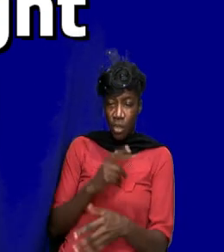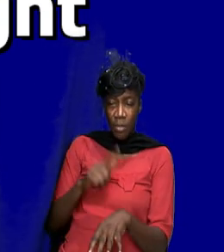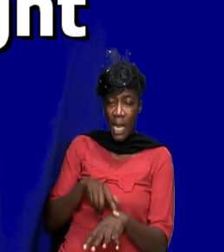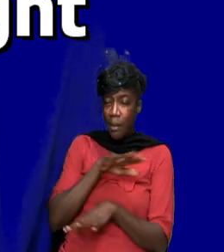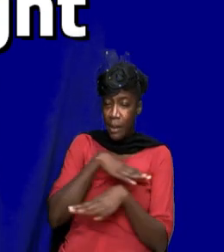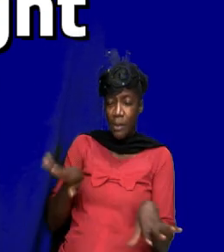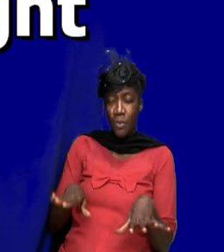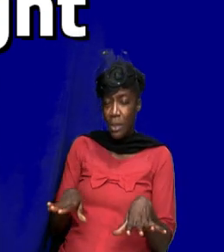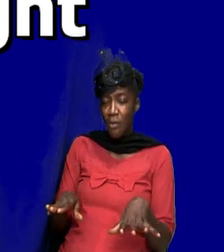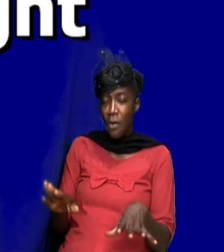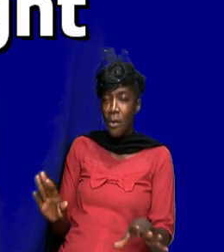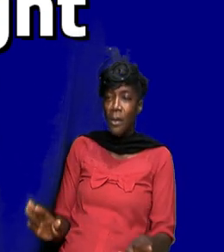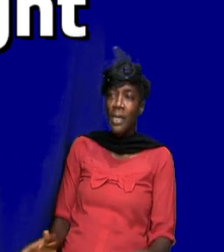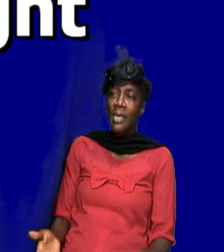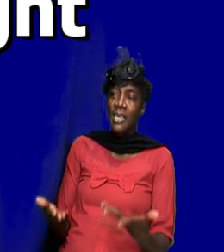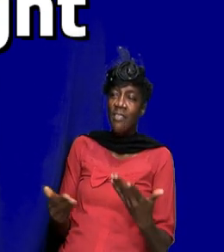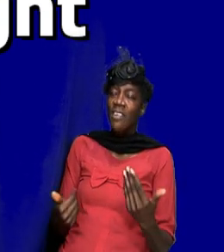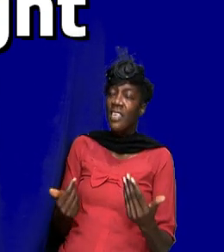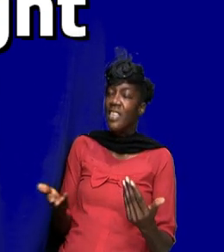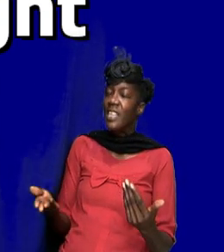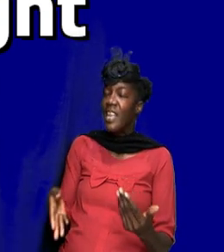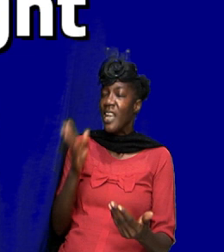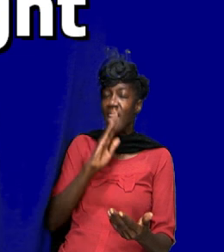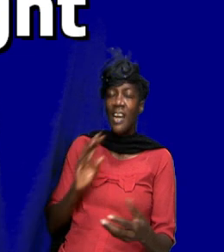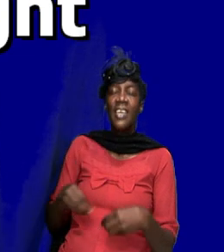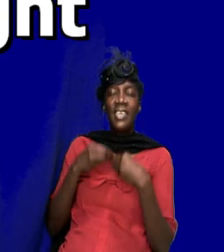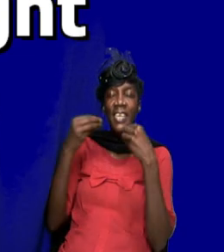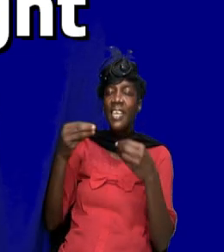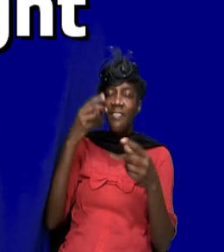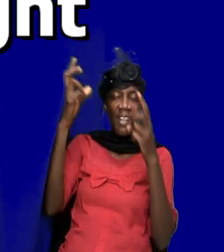lift a straw, and God give them the victory.